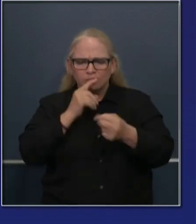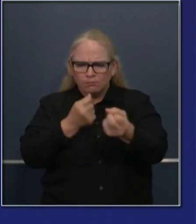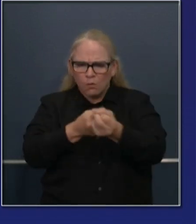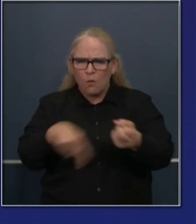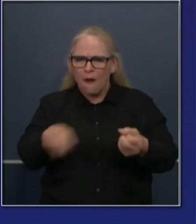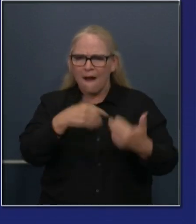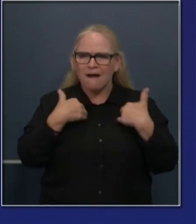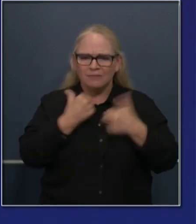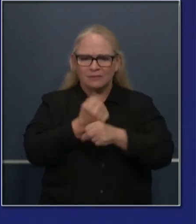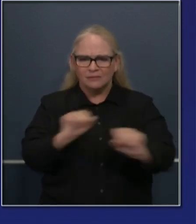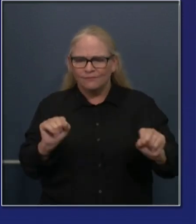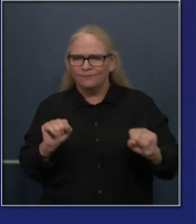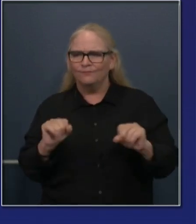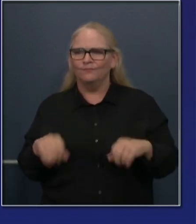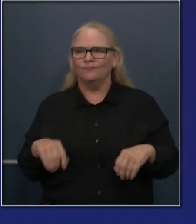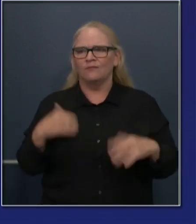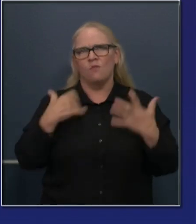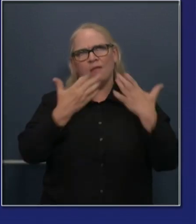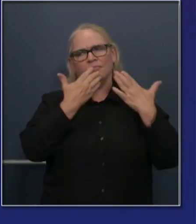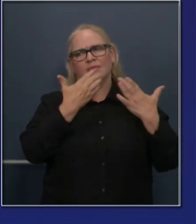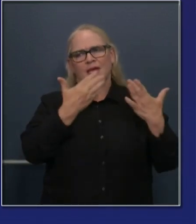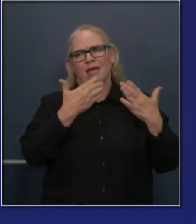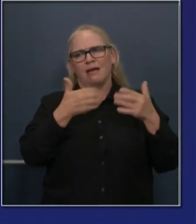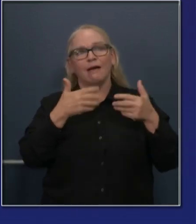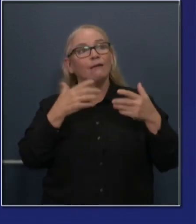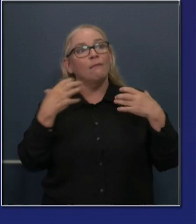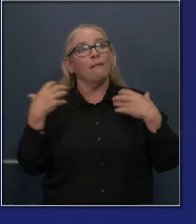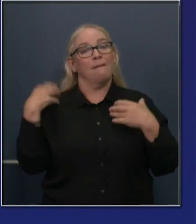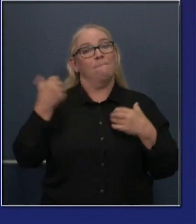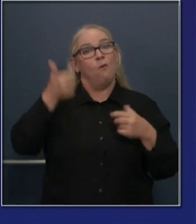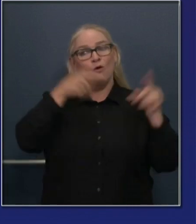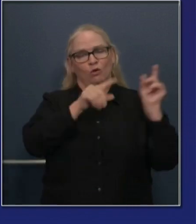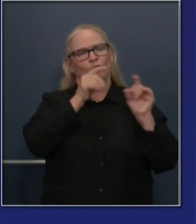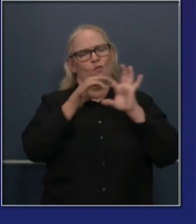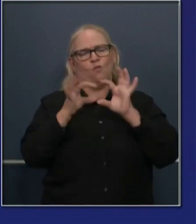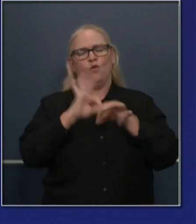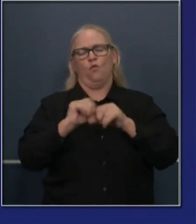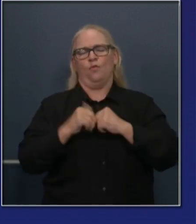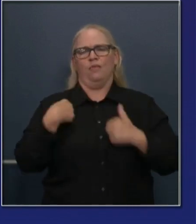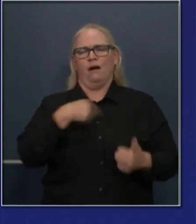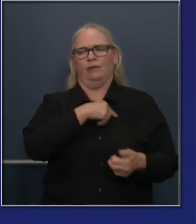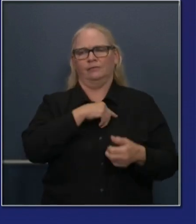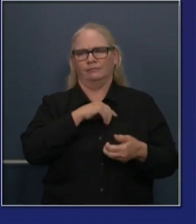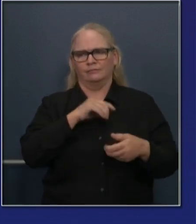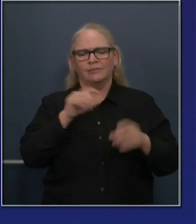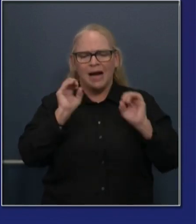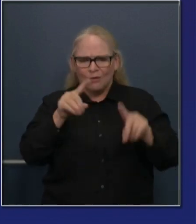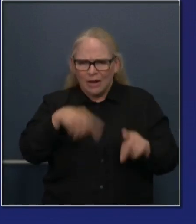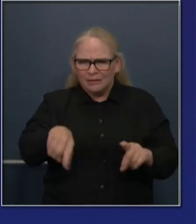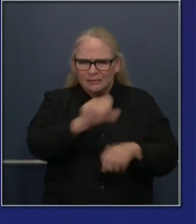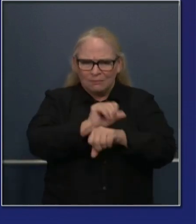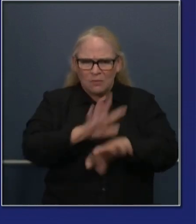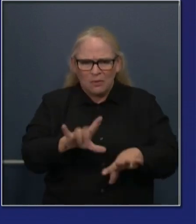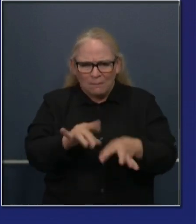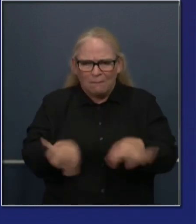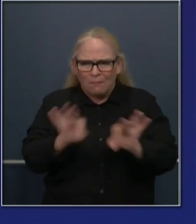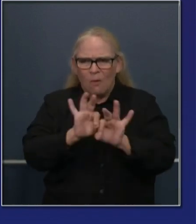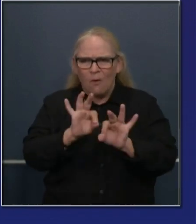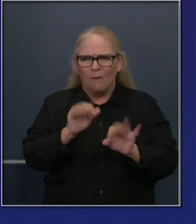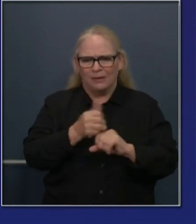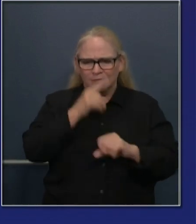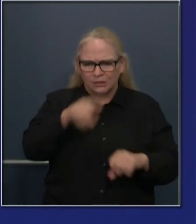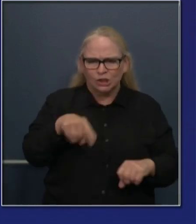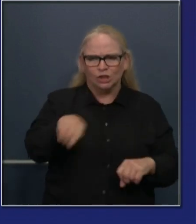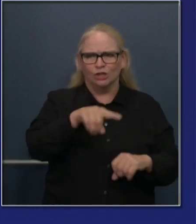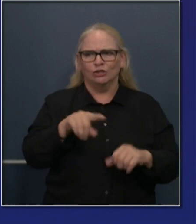with our employer community to educate not only employers large and small, but to help them educate employees as